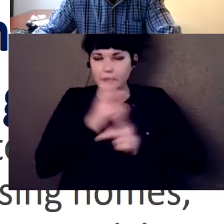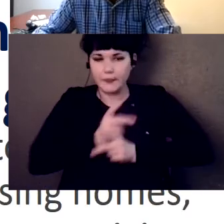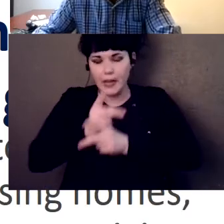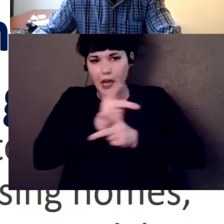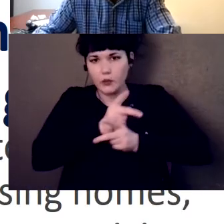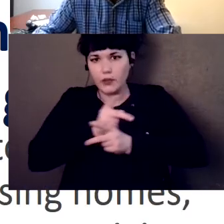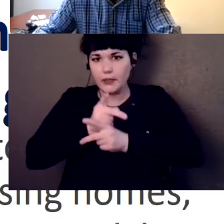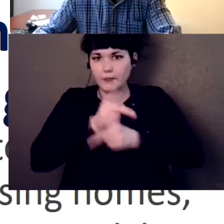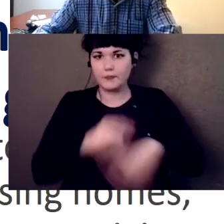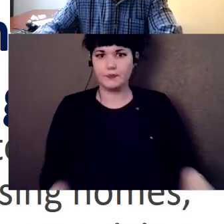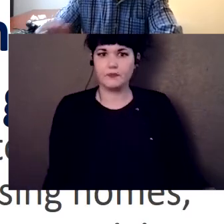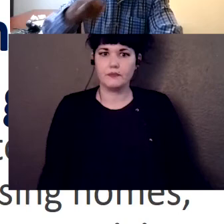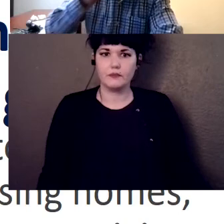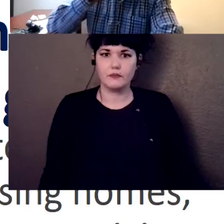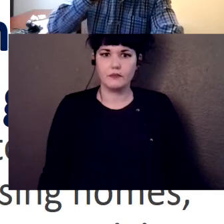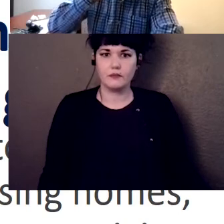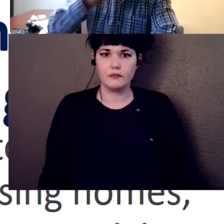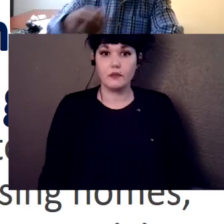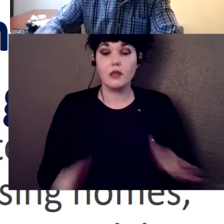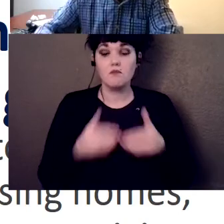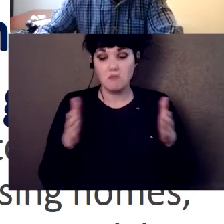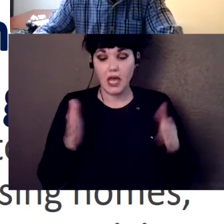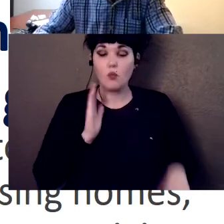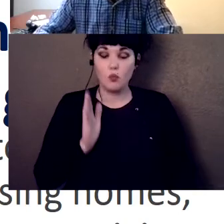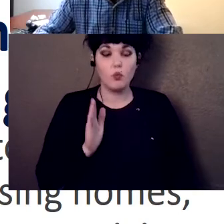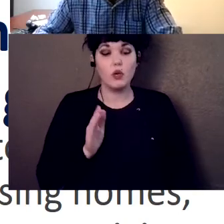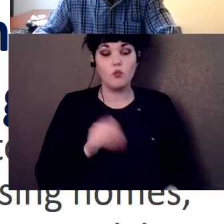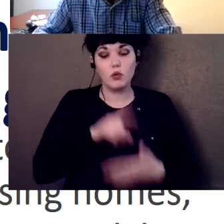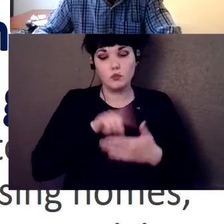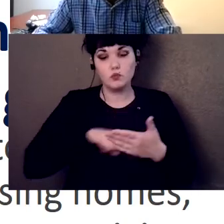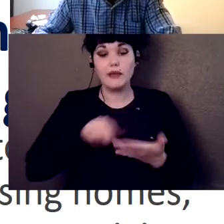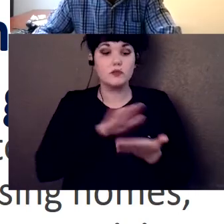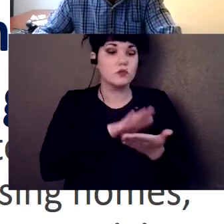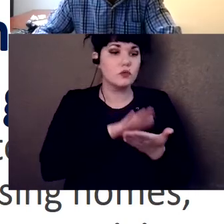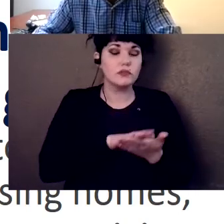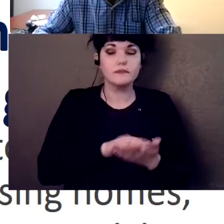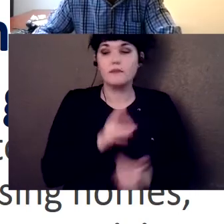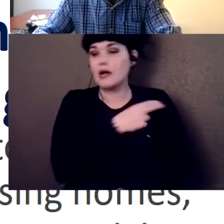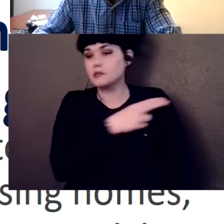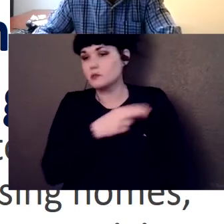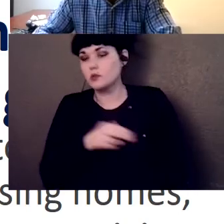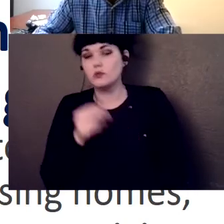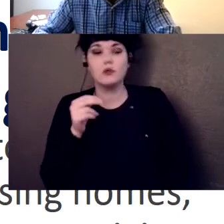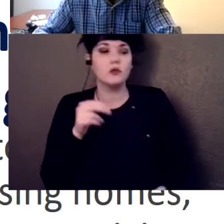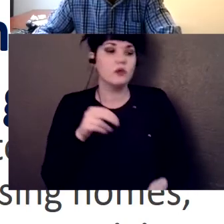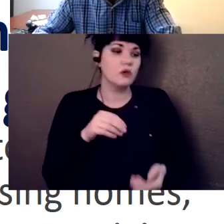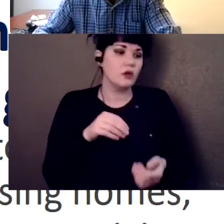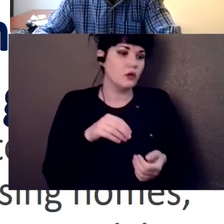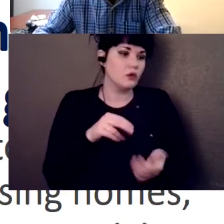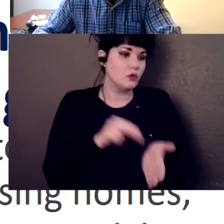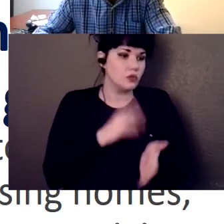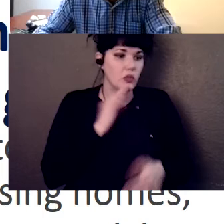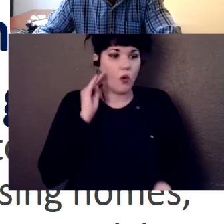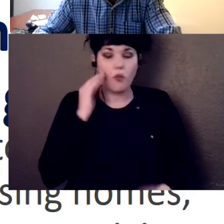basically do investigations and monitoring of schools, hospitals, nursing homes, prisons, and any place that is